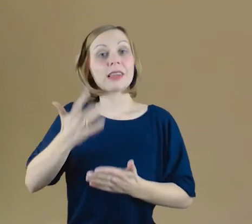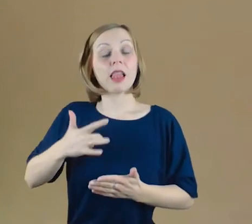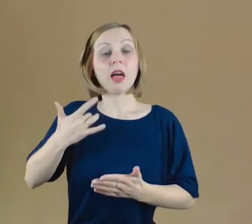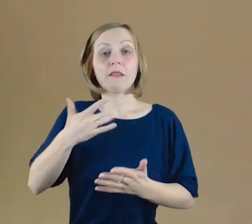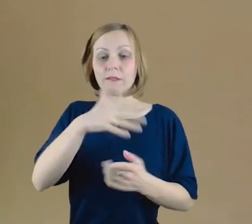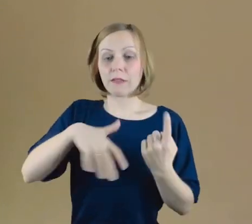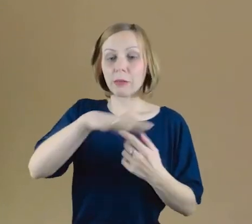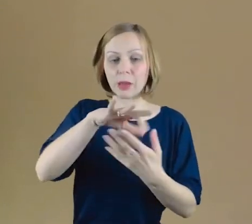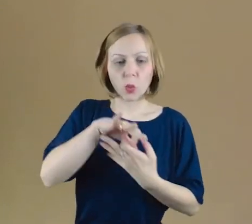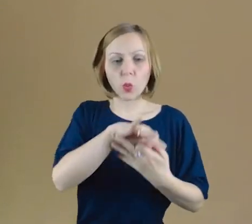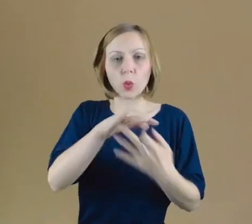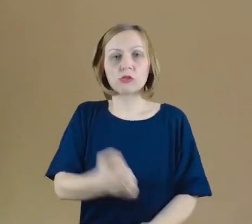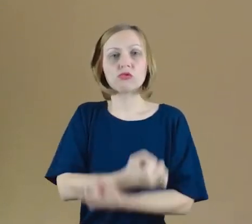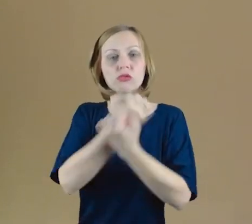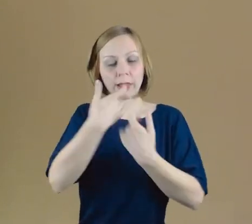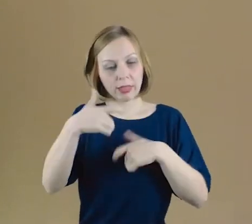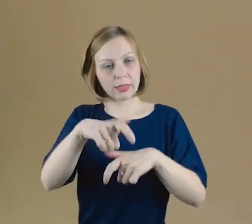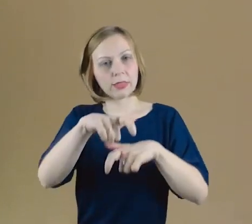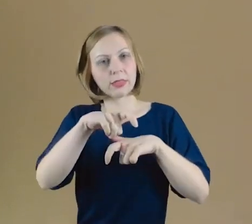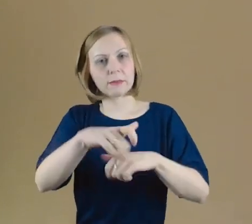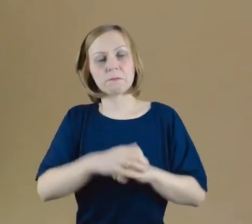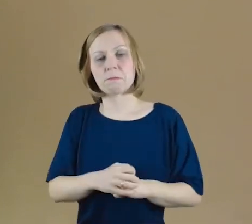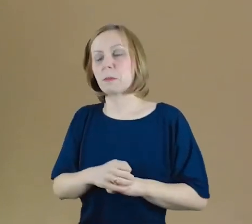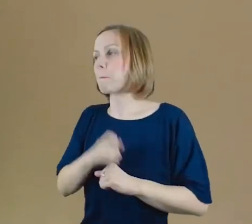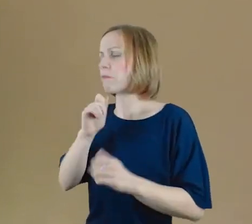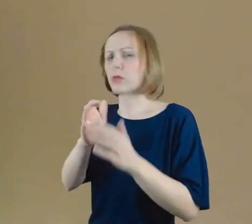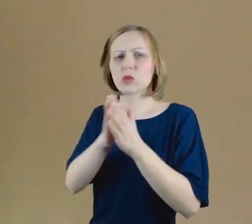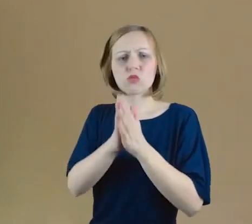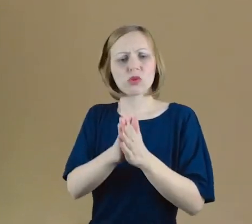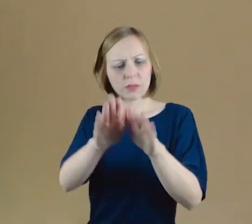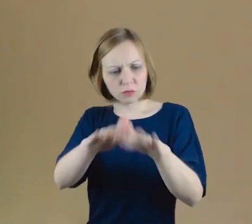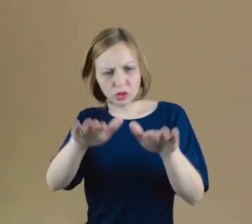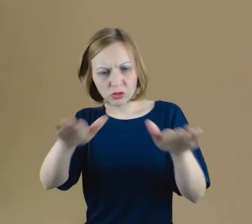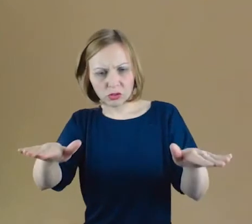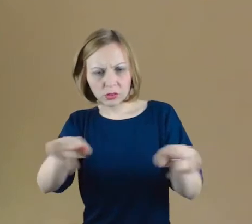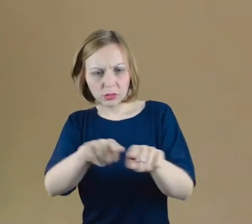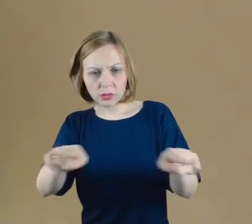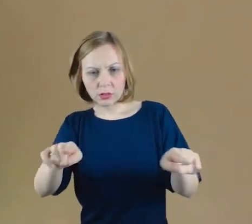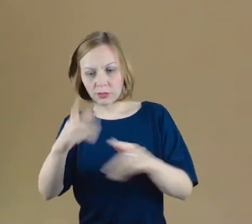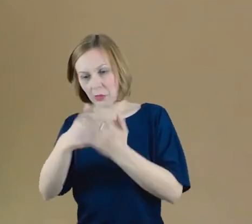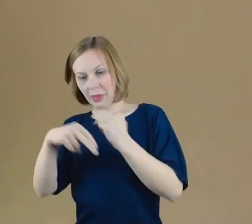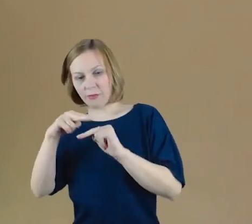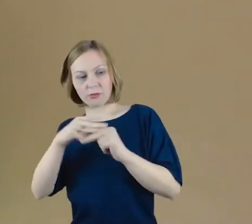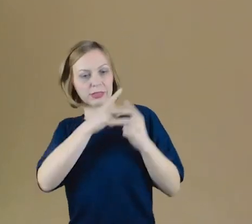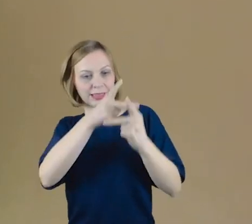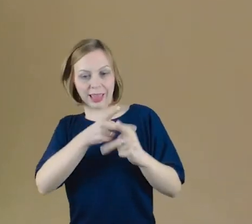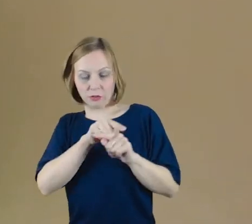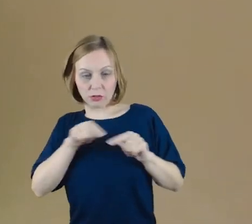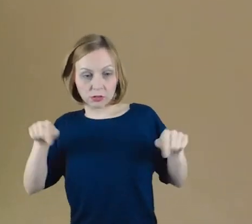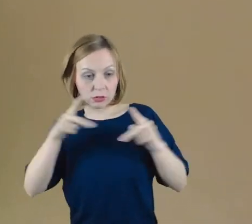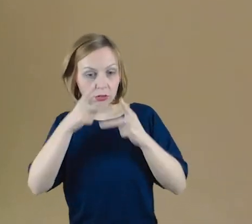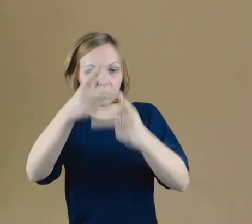be strengthened and sustained. We pray especially for children and those who care for them, that they will be